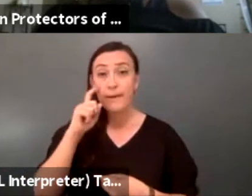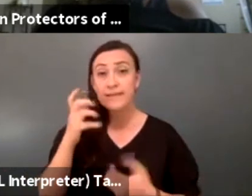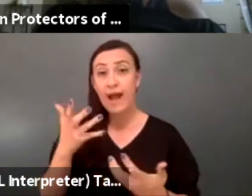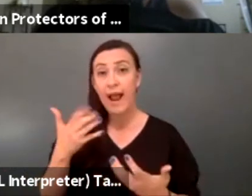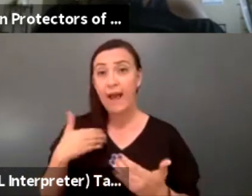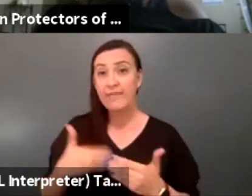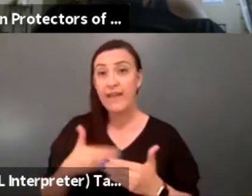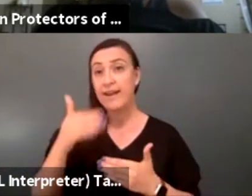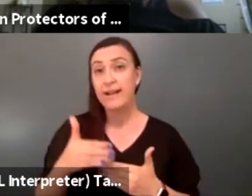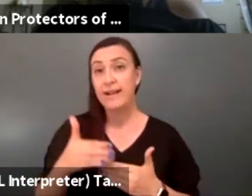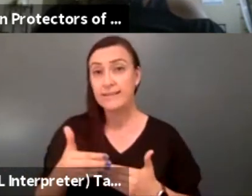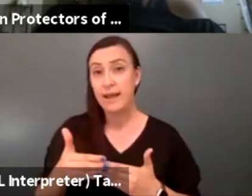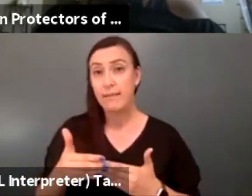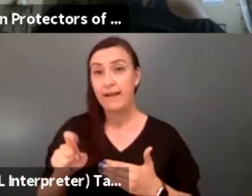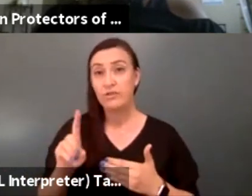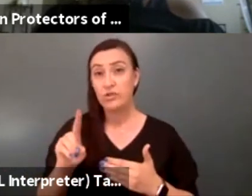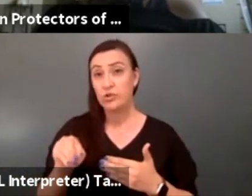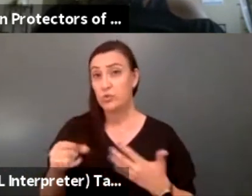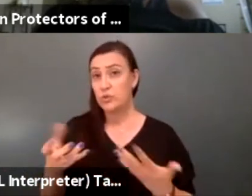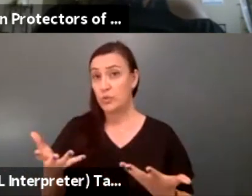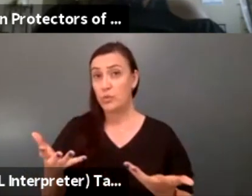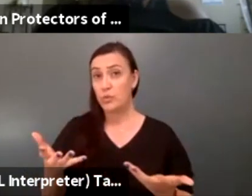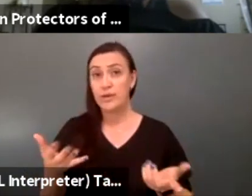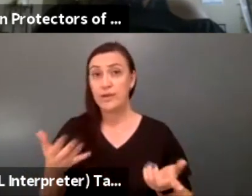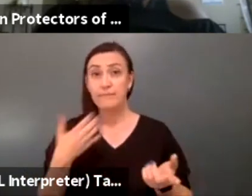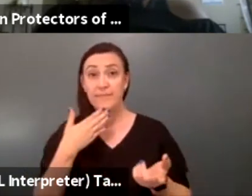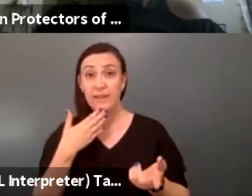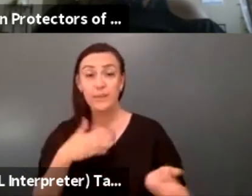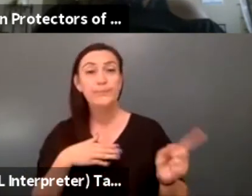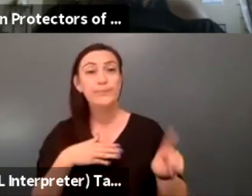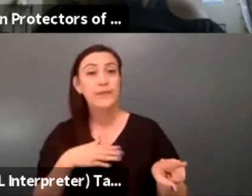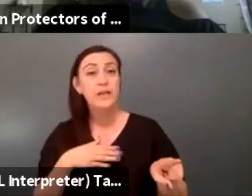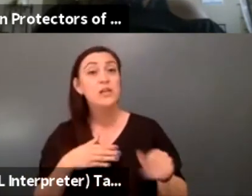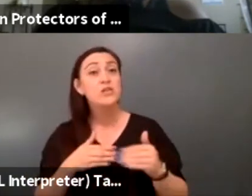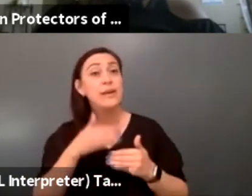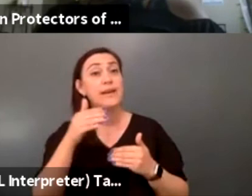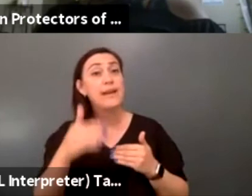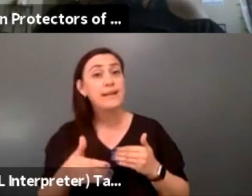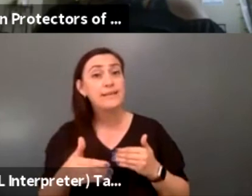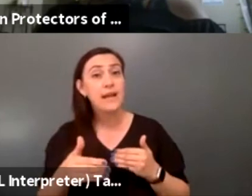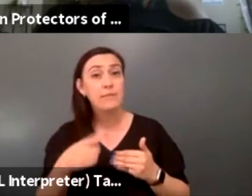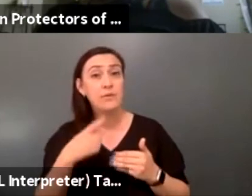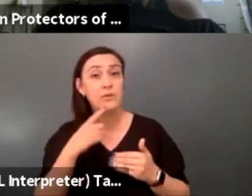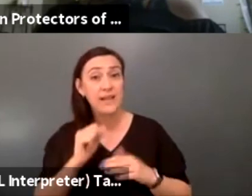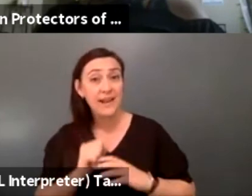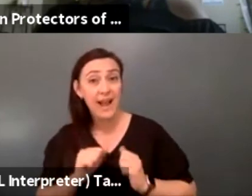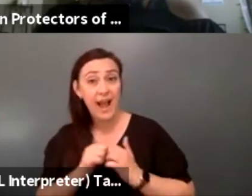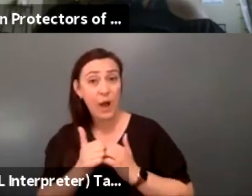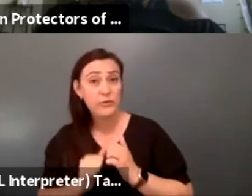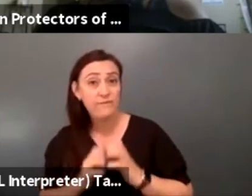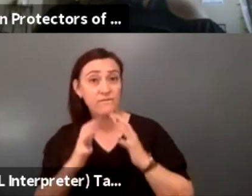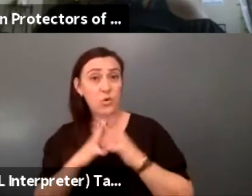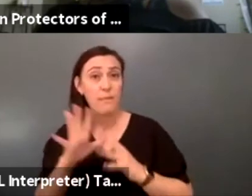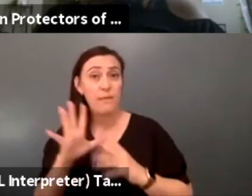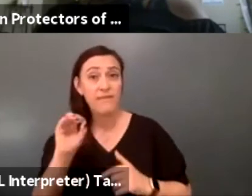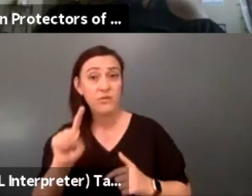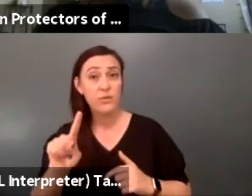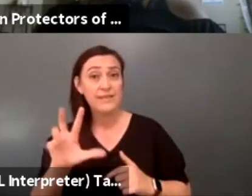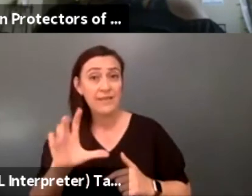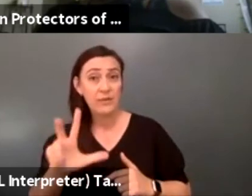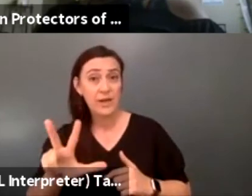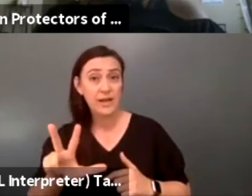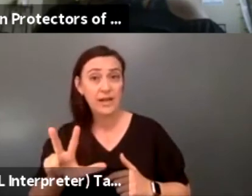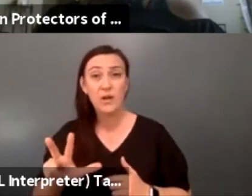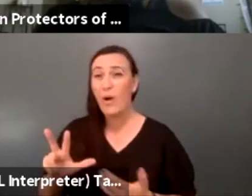next step to take. Thank you so much. Is the next step you're asking about forming a 501c3? Is that your question? Like, should I do it